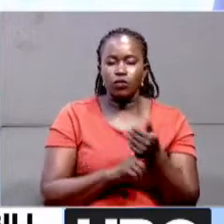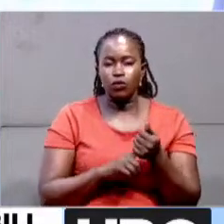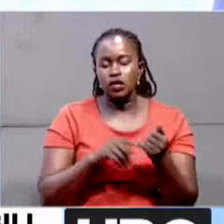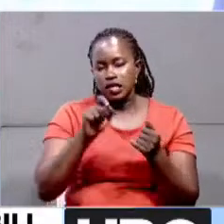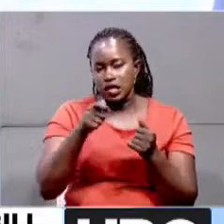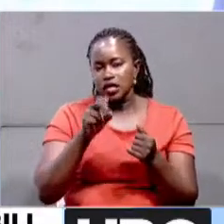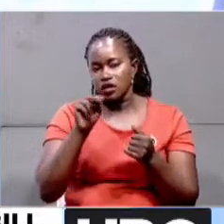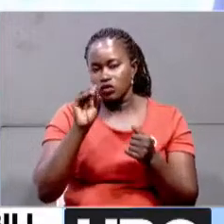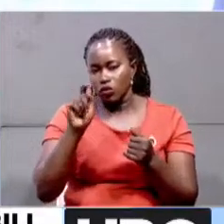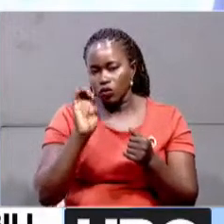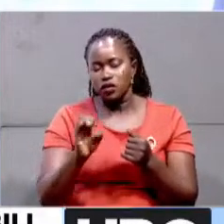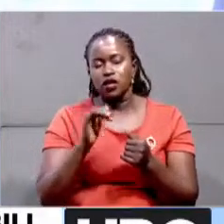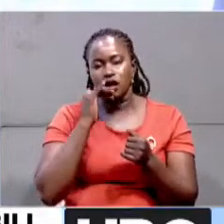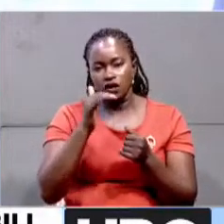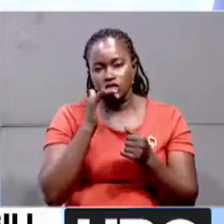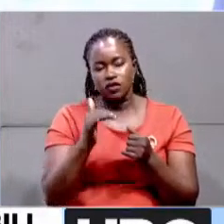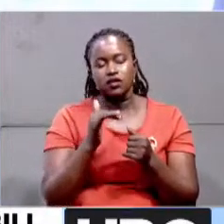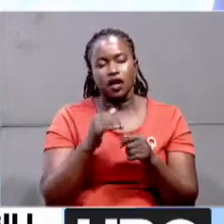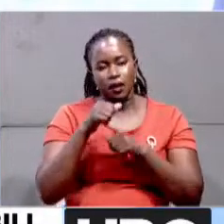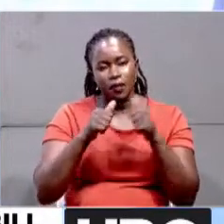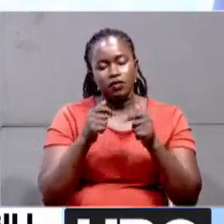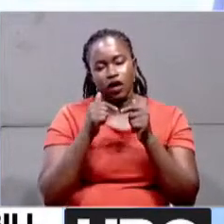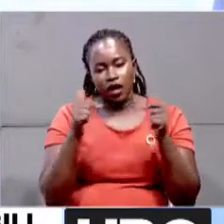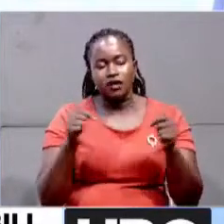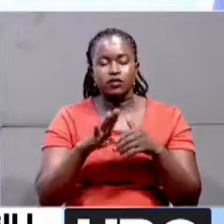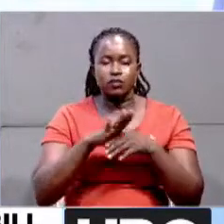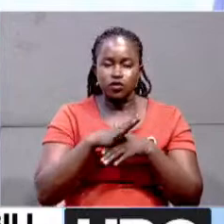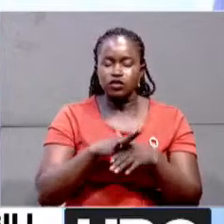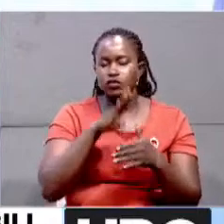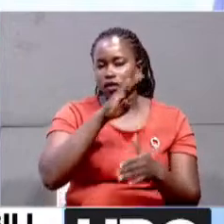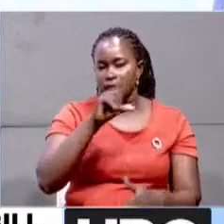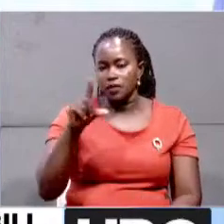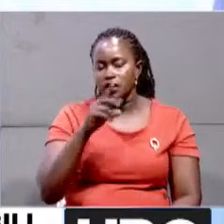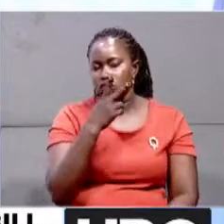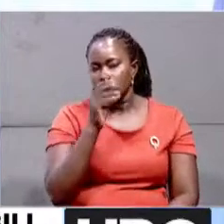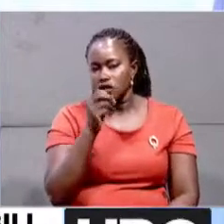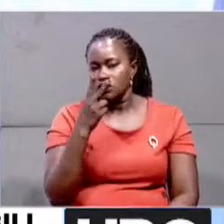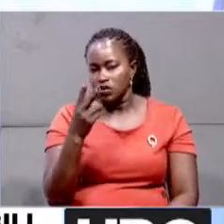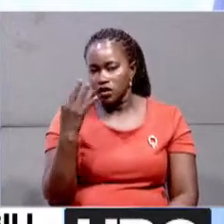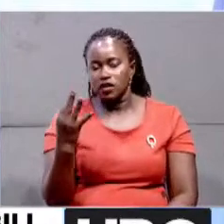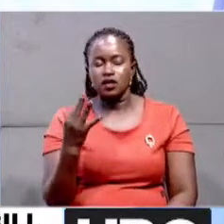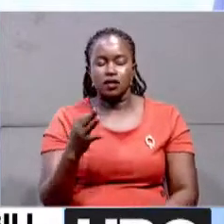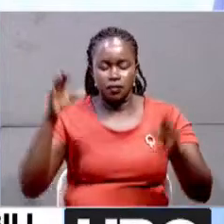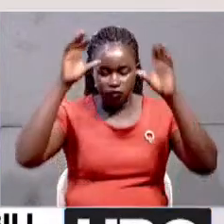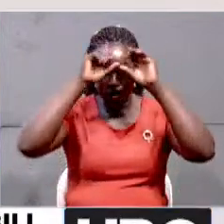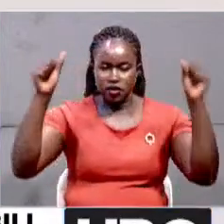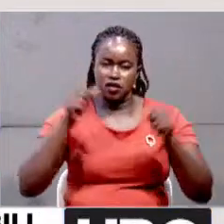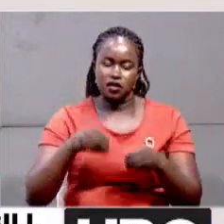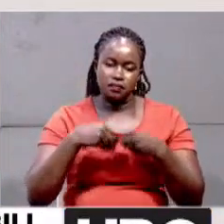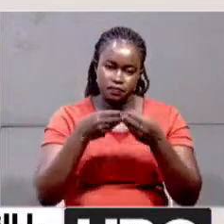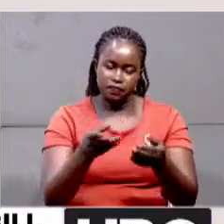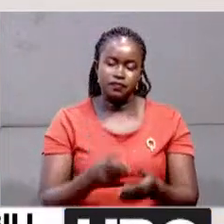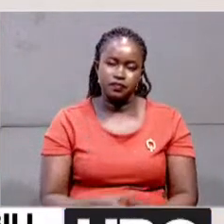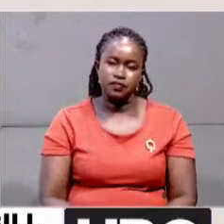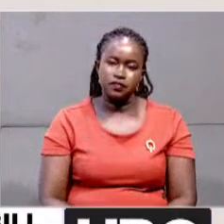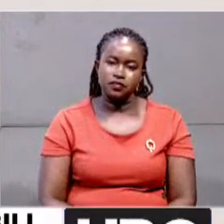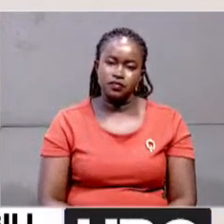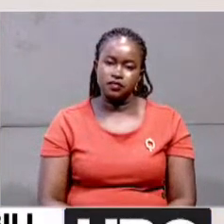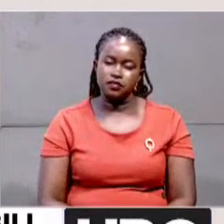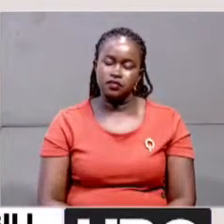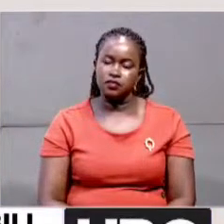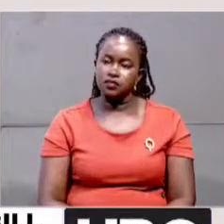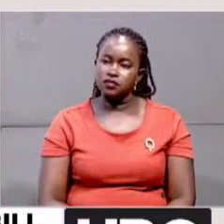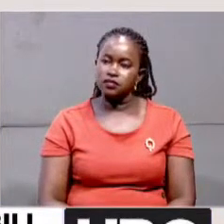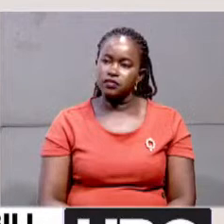keynote address on the Anti-Homosexuality Bill 2023 delivered by the President. I want